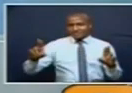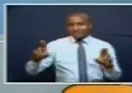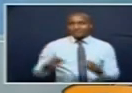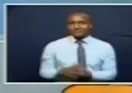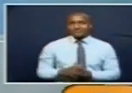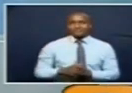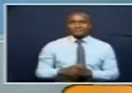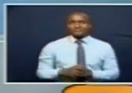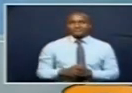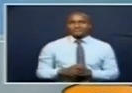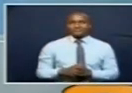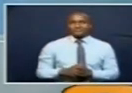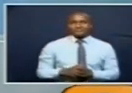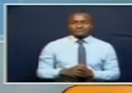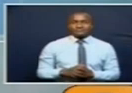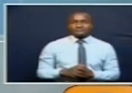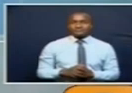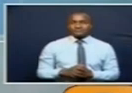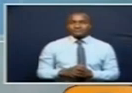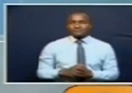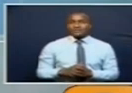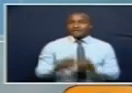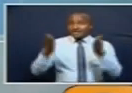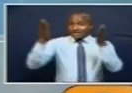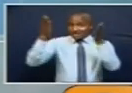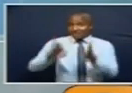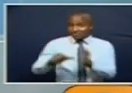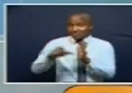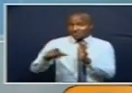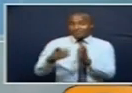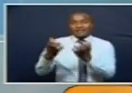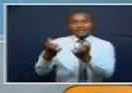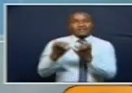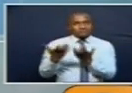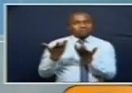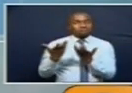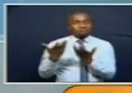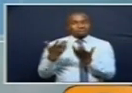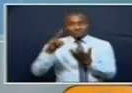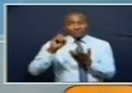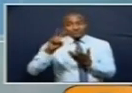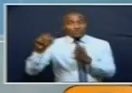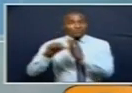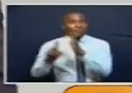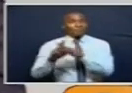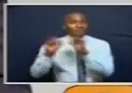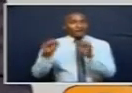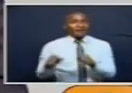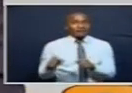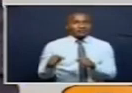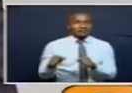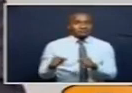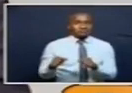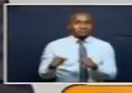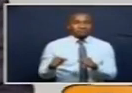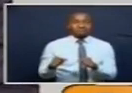And Godi Baraza, where the supposed rift in the rift will have a sizable impact on Ruto's 2022 political matrix. But I'd love to look at